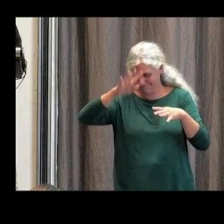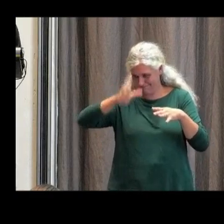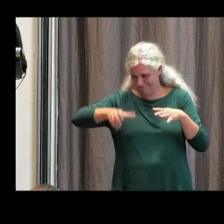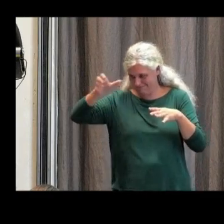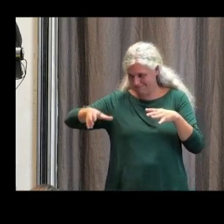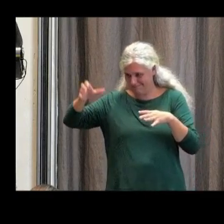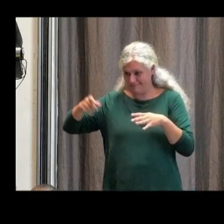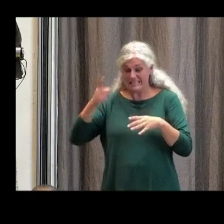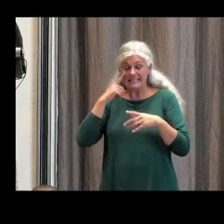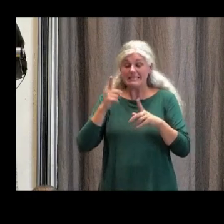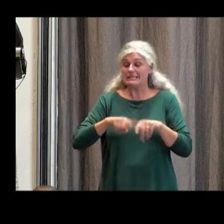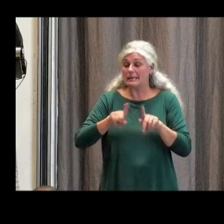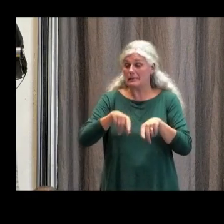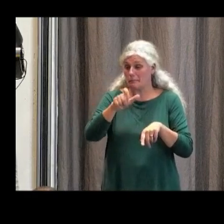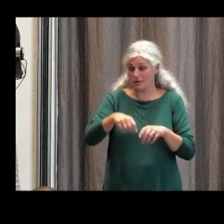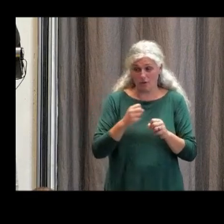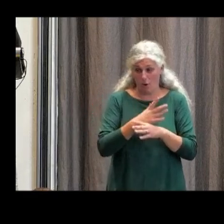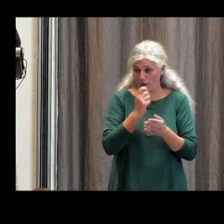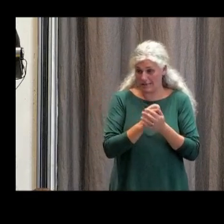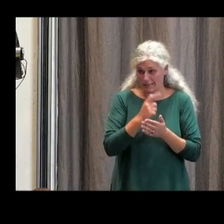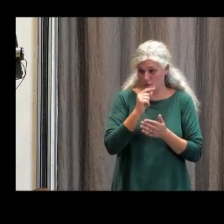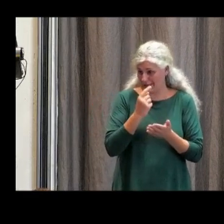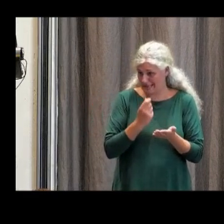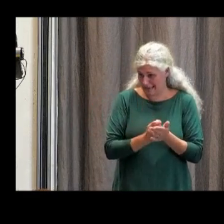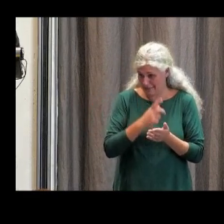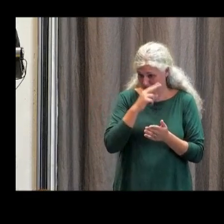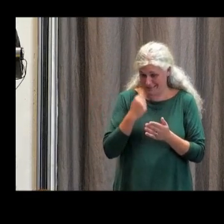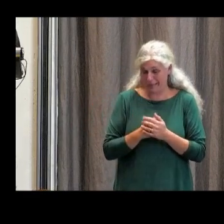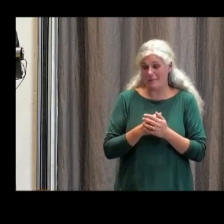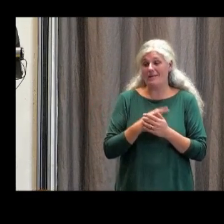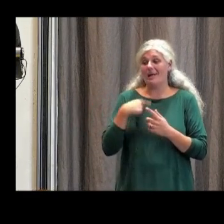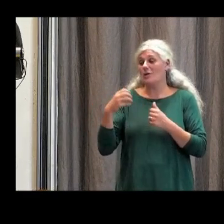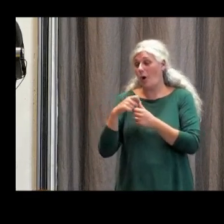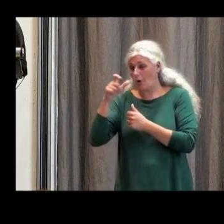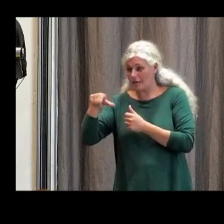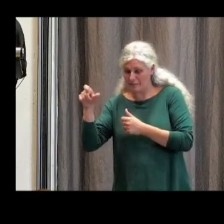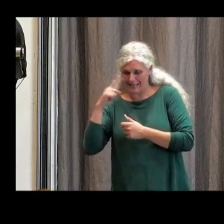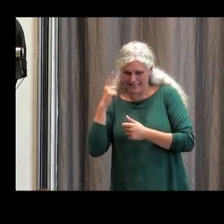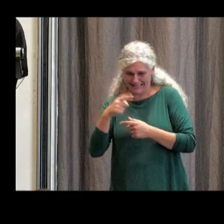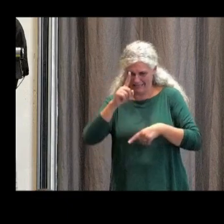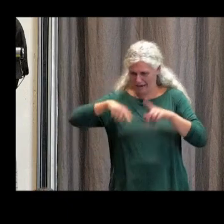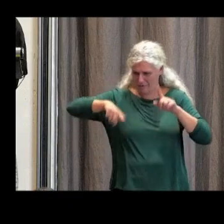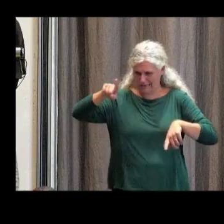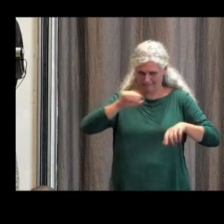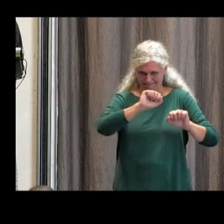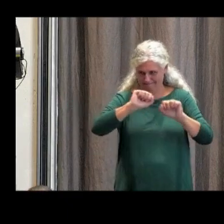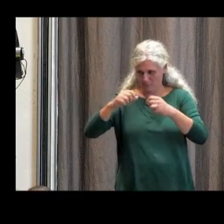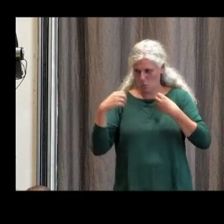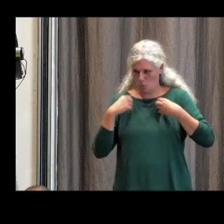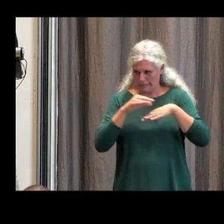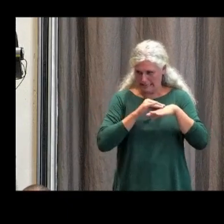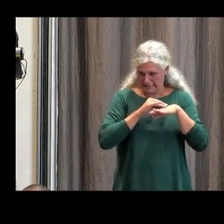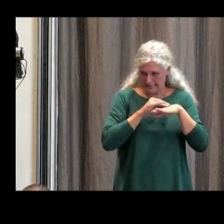so we sample the same person 20 times, we sample a couple of different people, we see some variations in that, but we